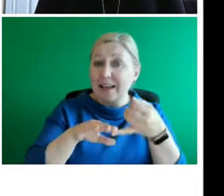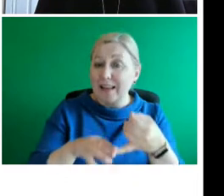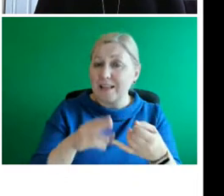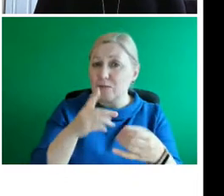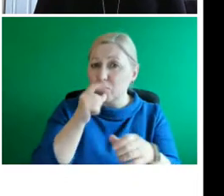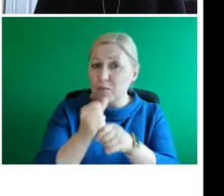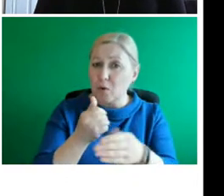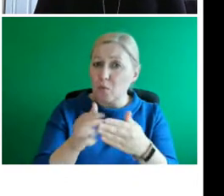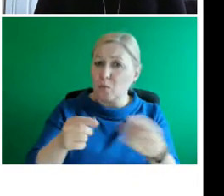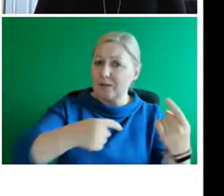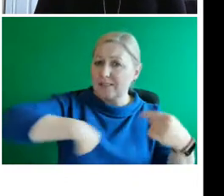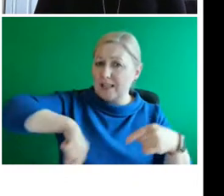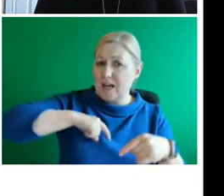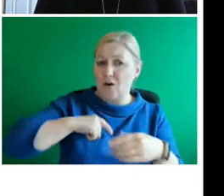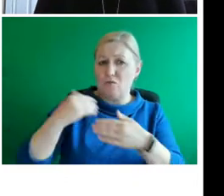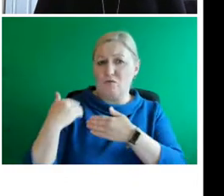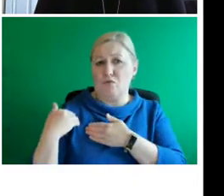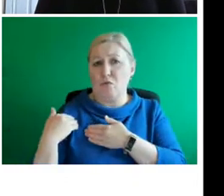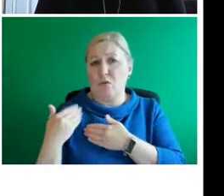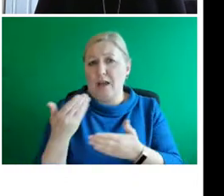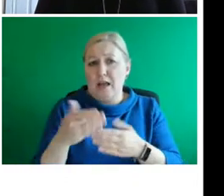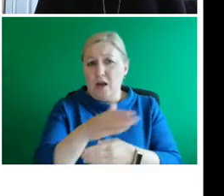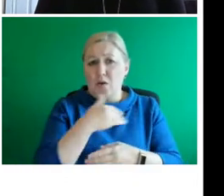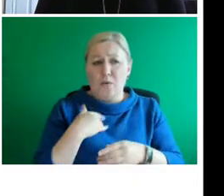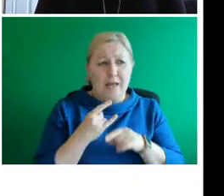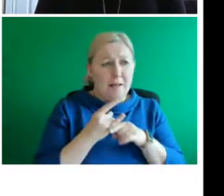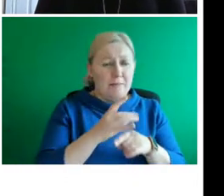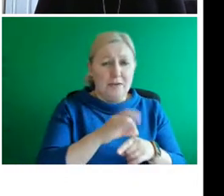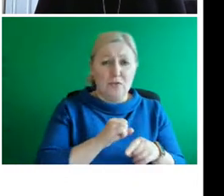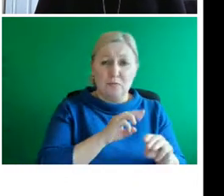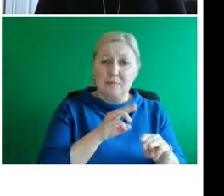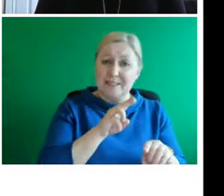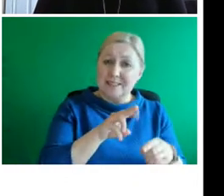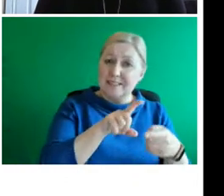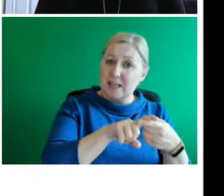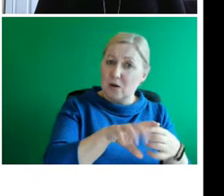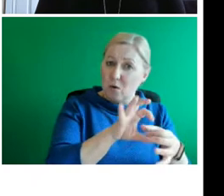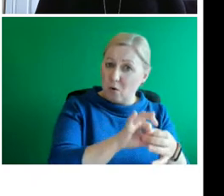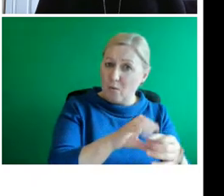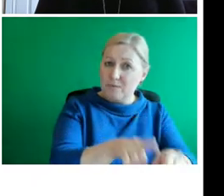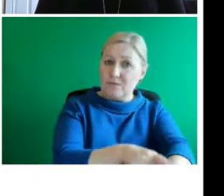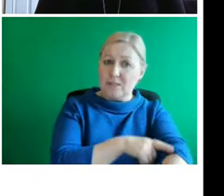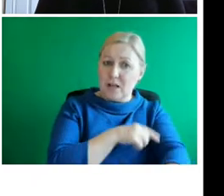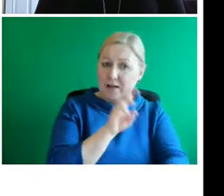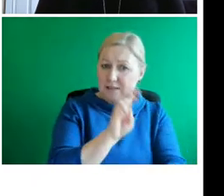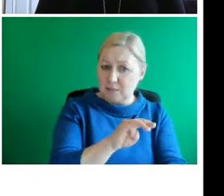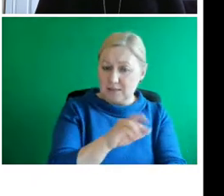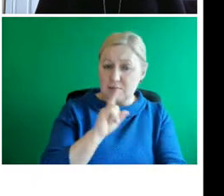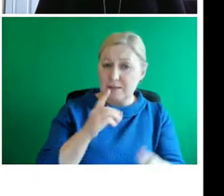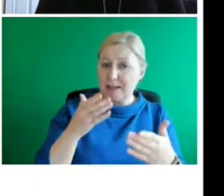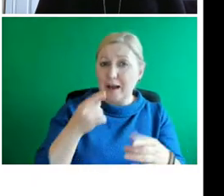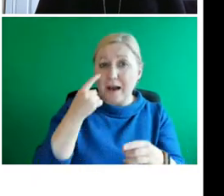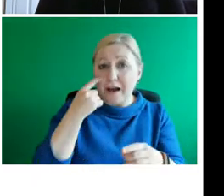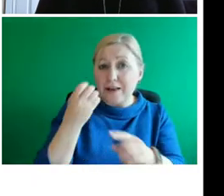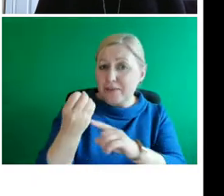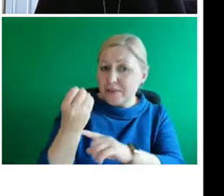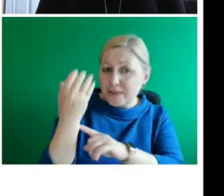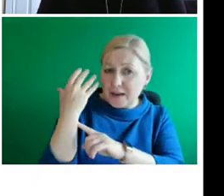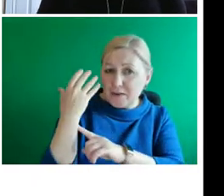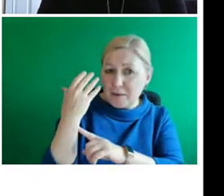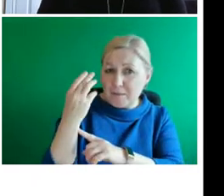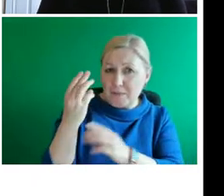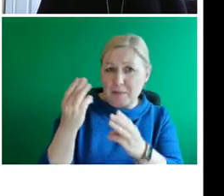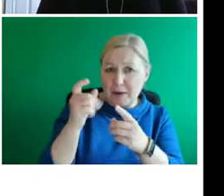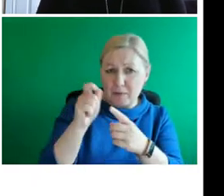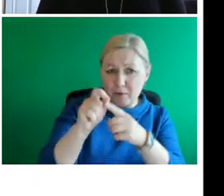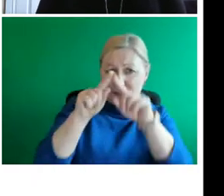long-term care. So on my next slide there, you'll see a little diagram that has the domains of care for people living with dementia at home. And